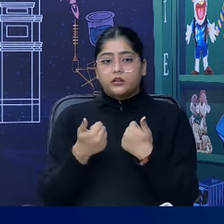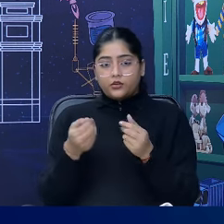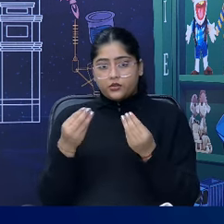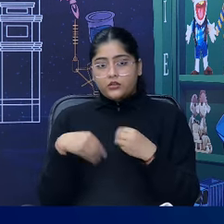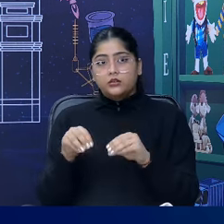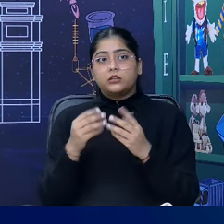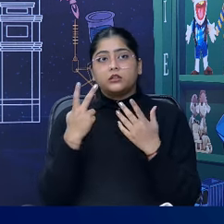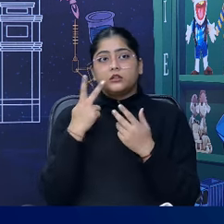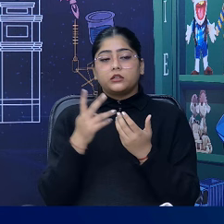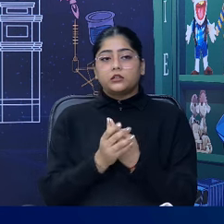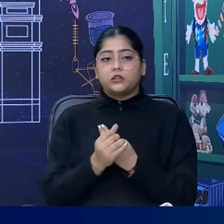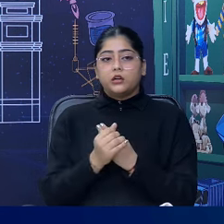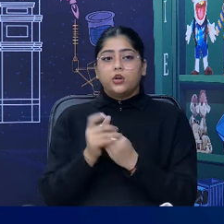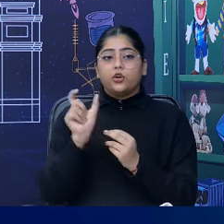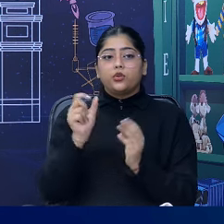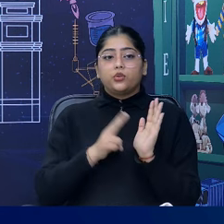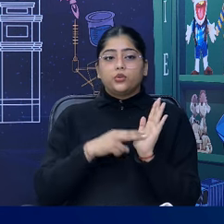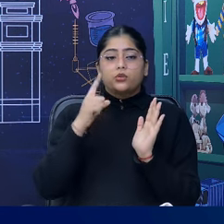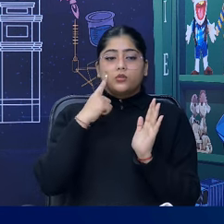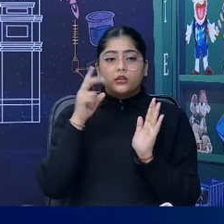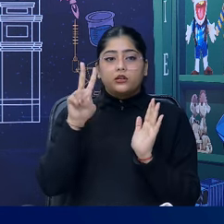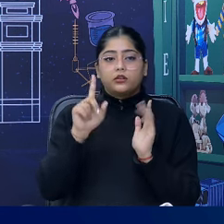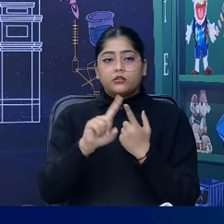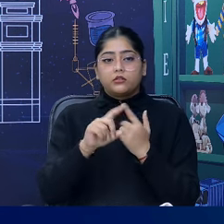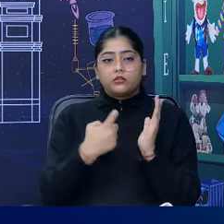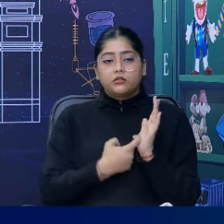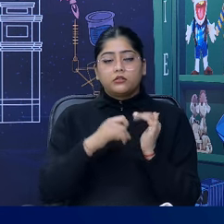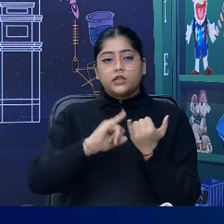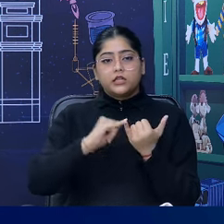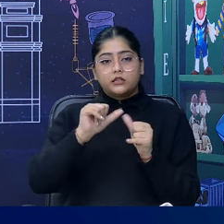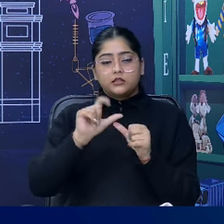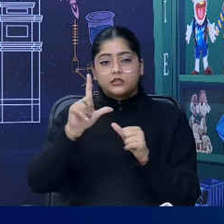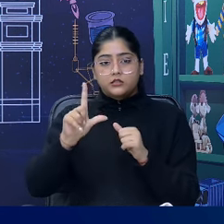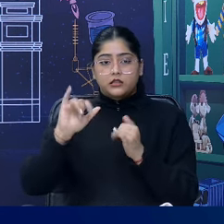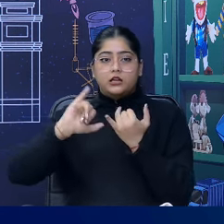move towards the universal set. Universal set